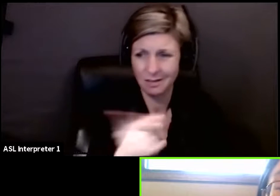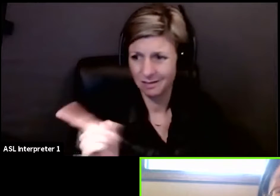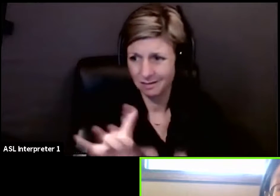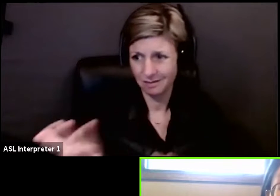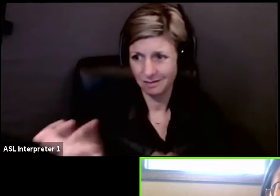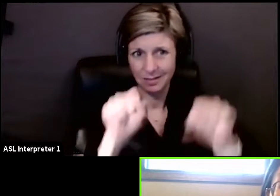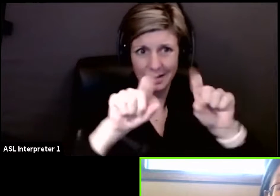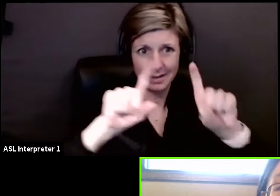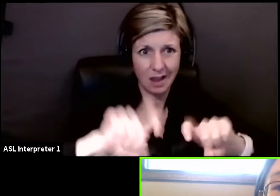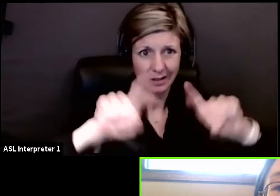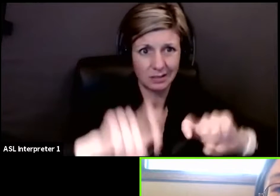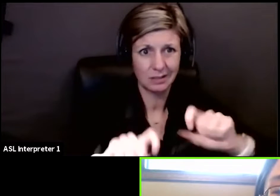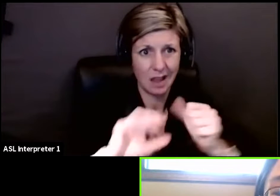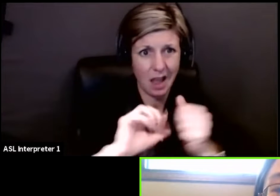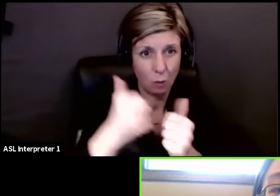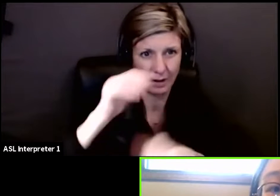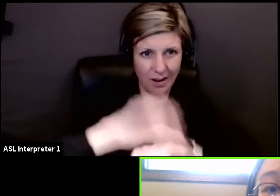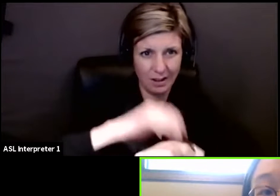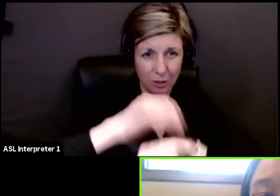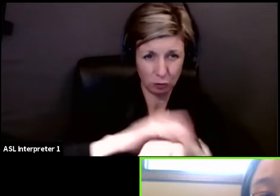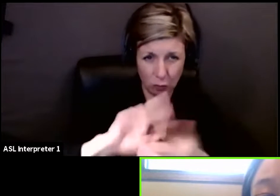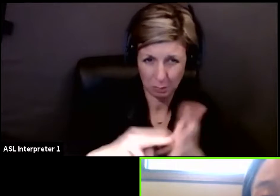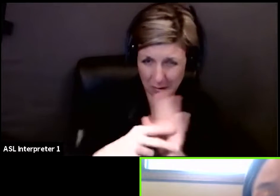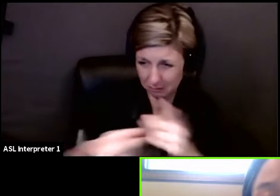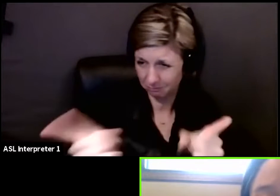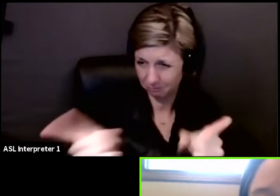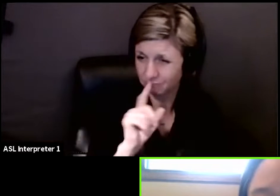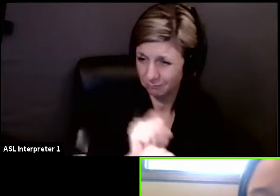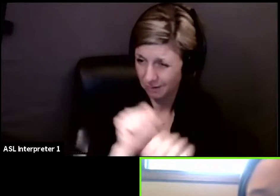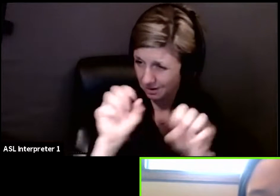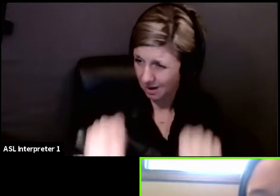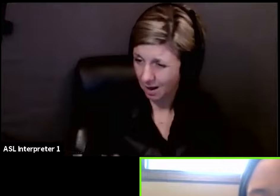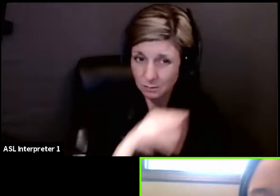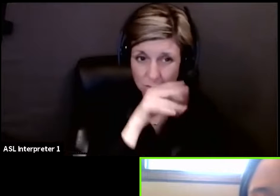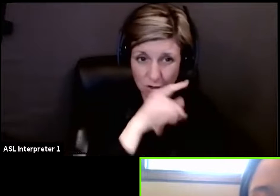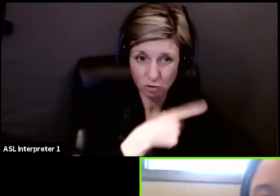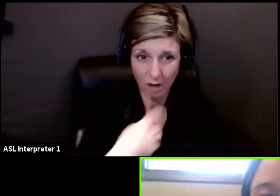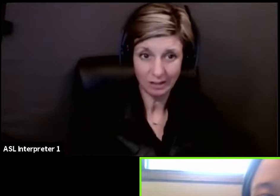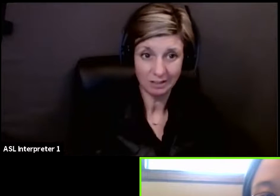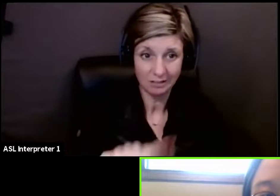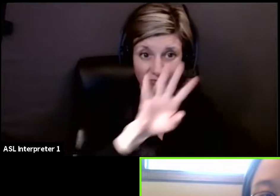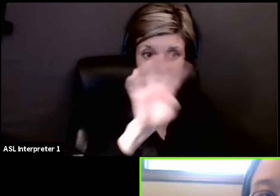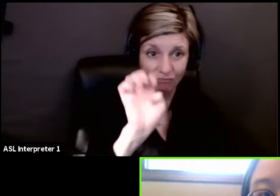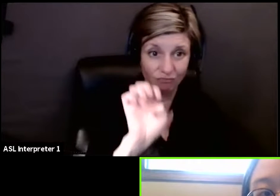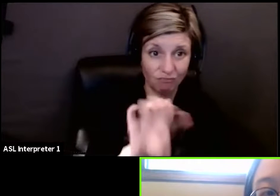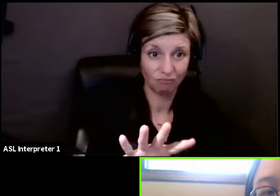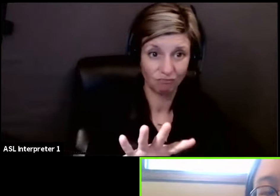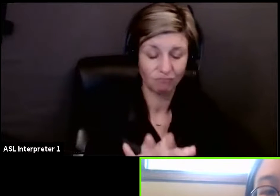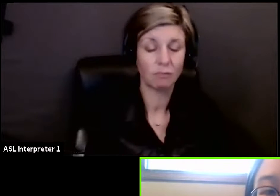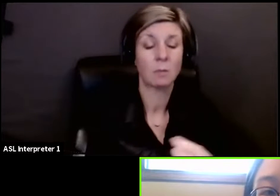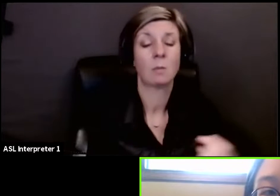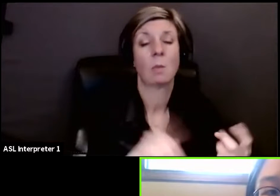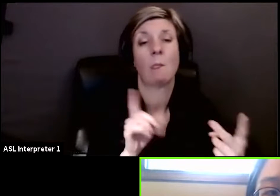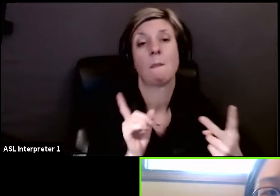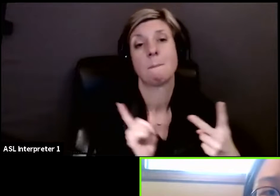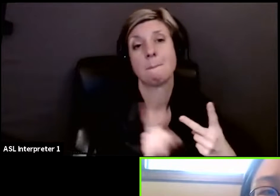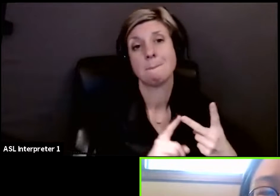knows if they can speak Chinese in practicing medicine. And also